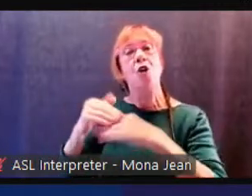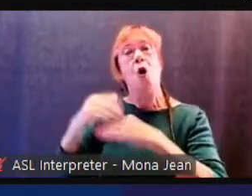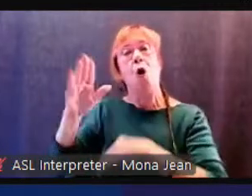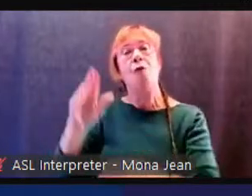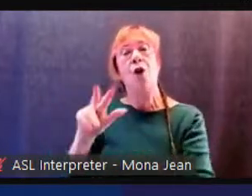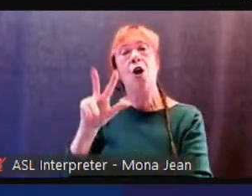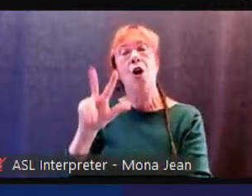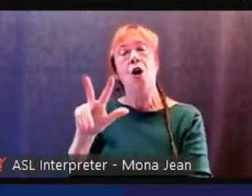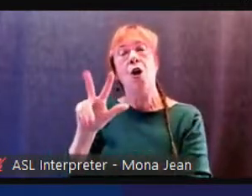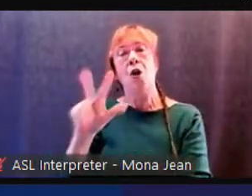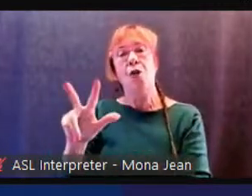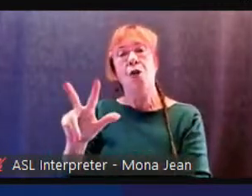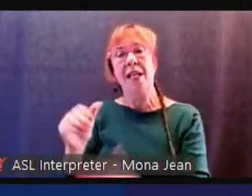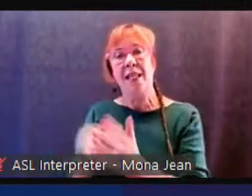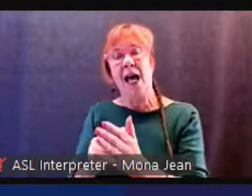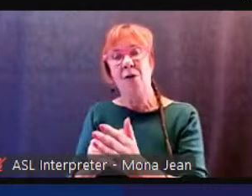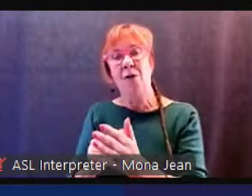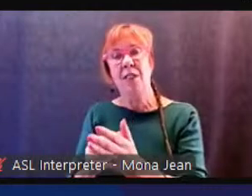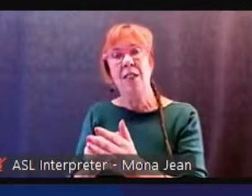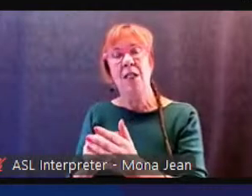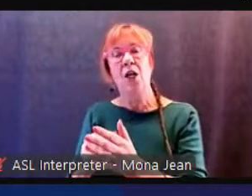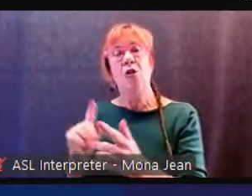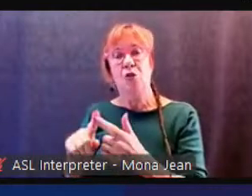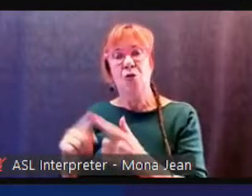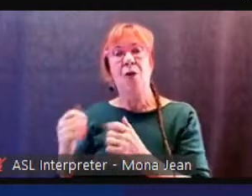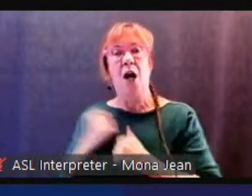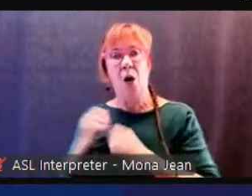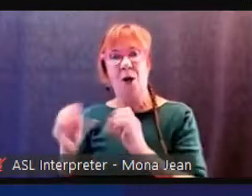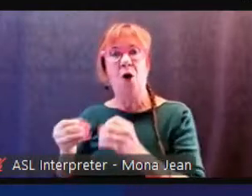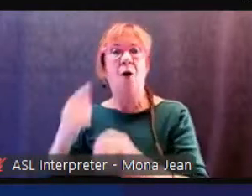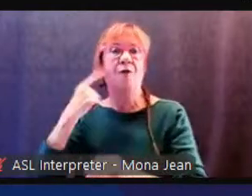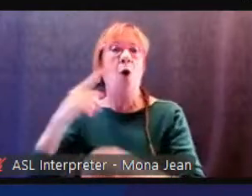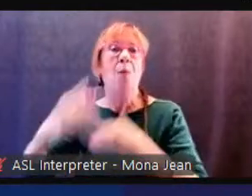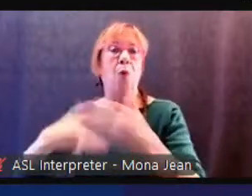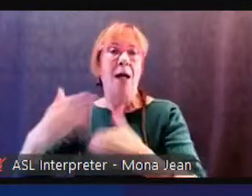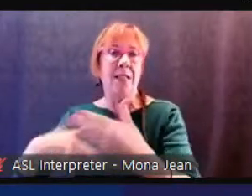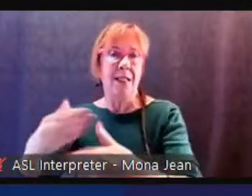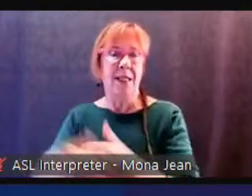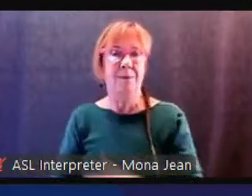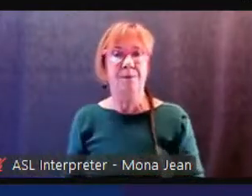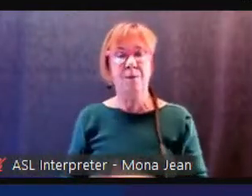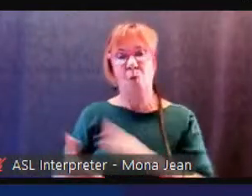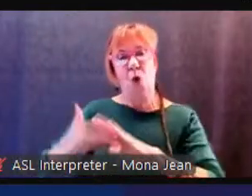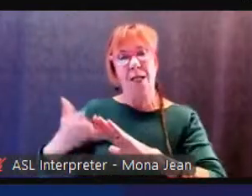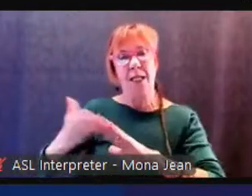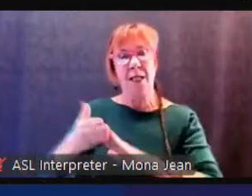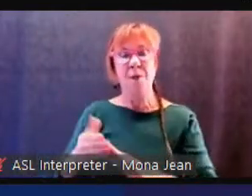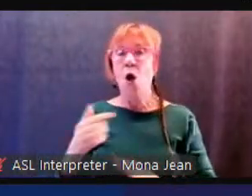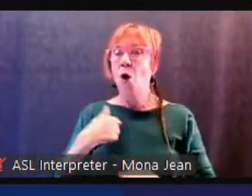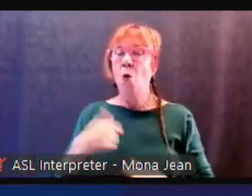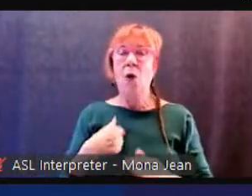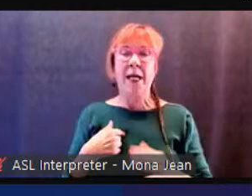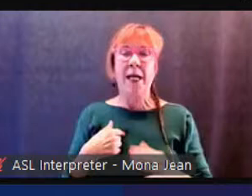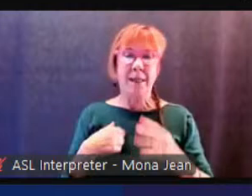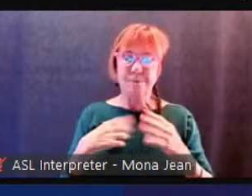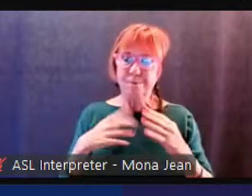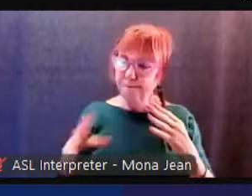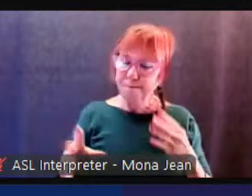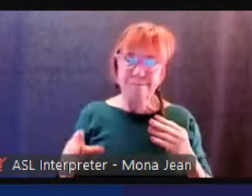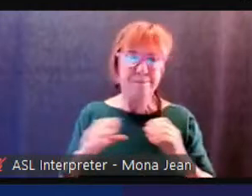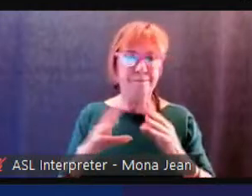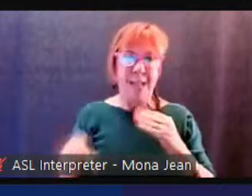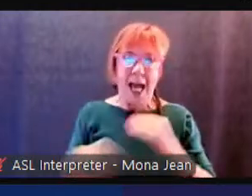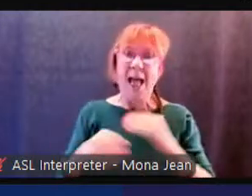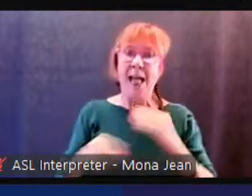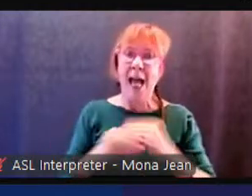3,080 ROEs to Army Corps for processing. We continue to put a lot of resources onto this effort. We're